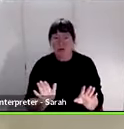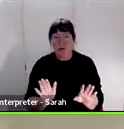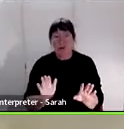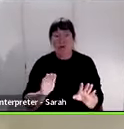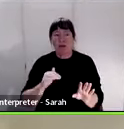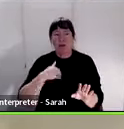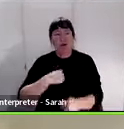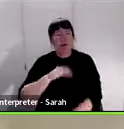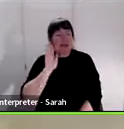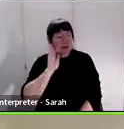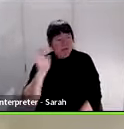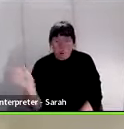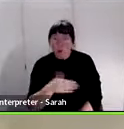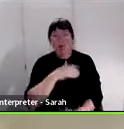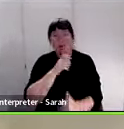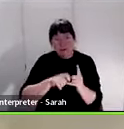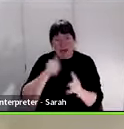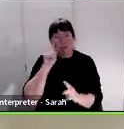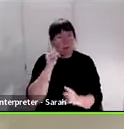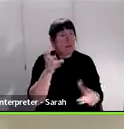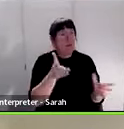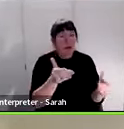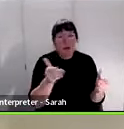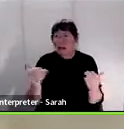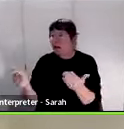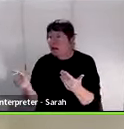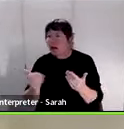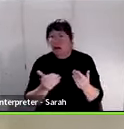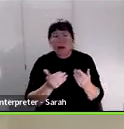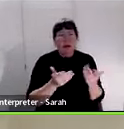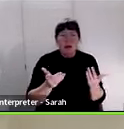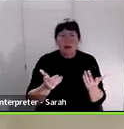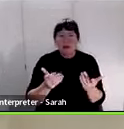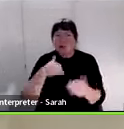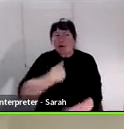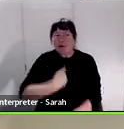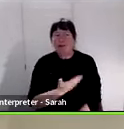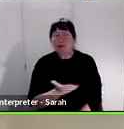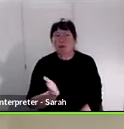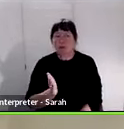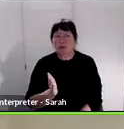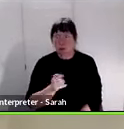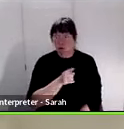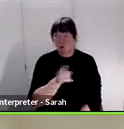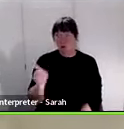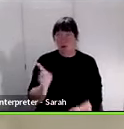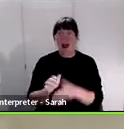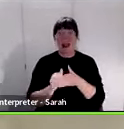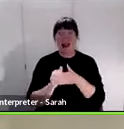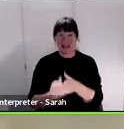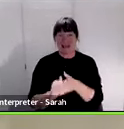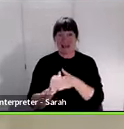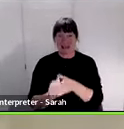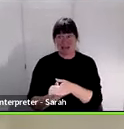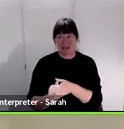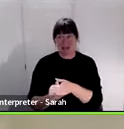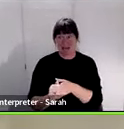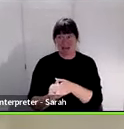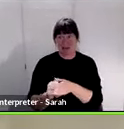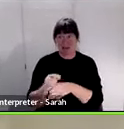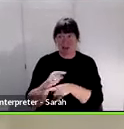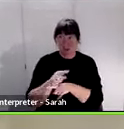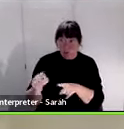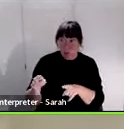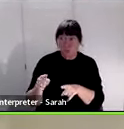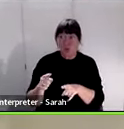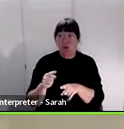disabled person in New Zealand before you kind of know what you need to know as leaders to help play your part in making this